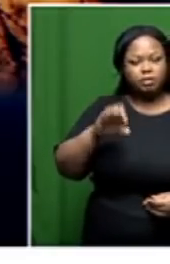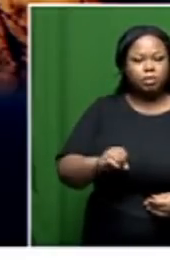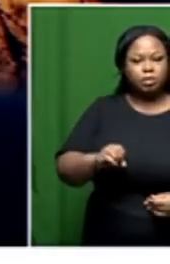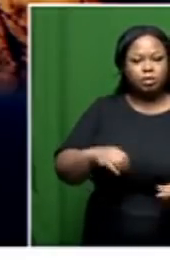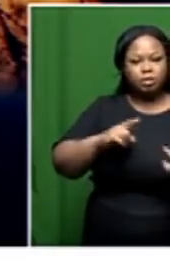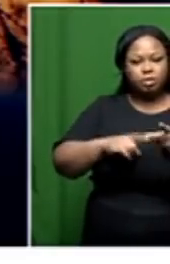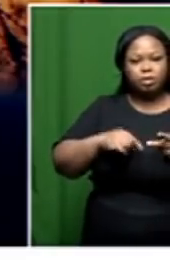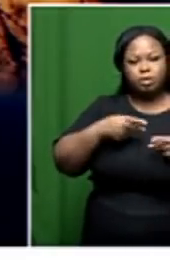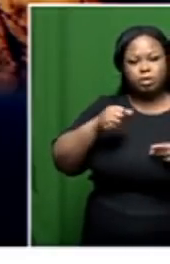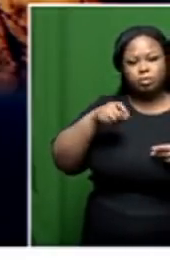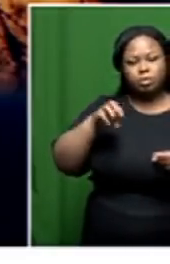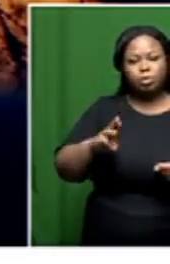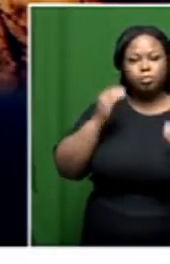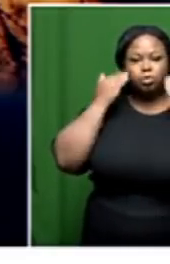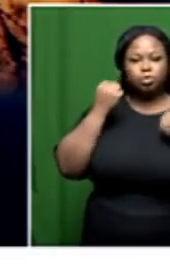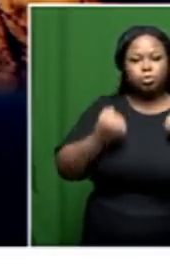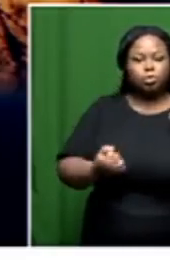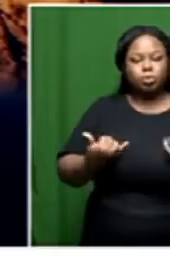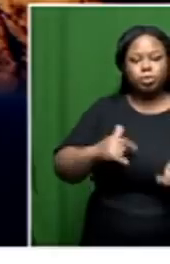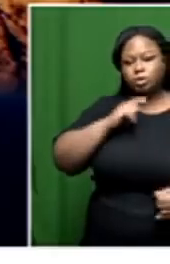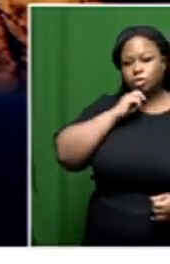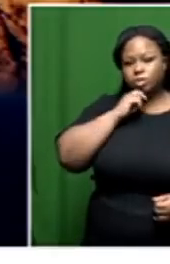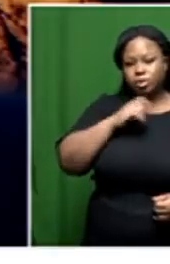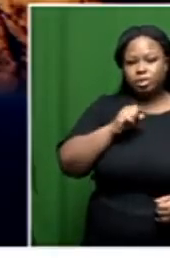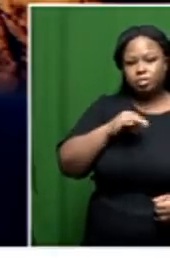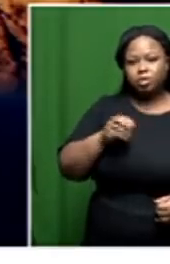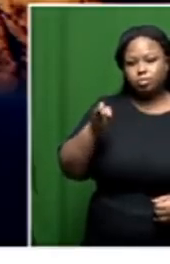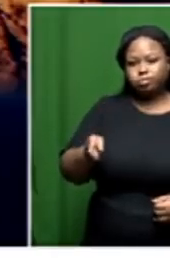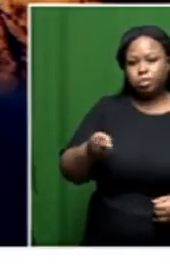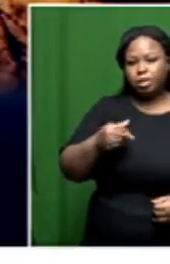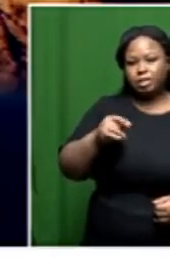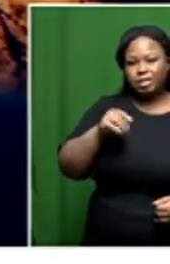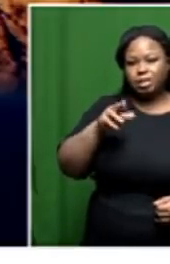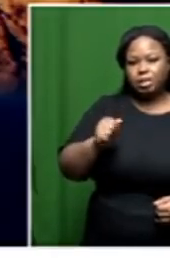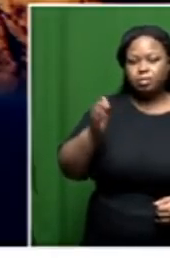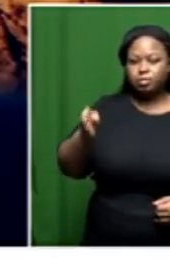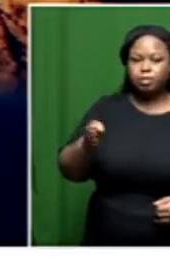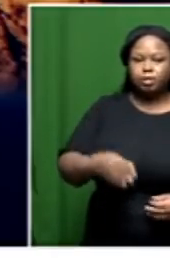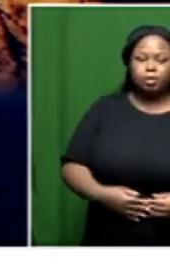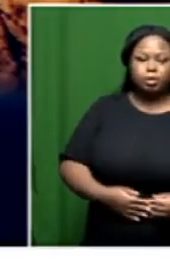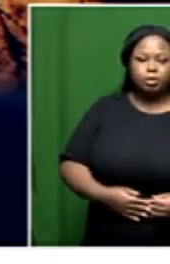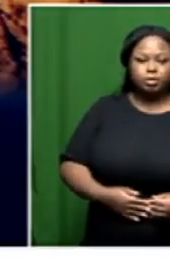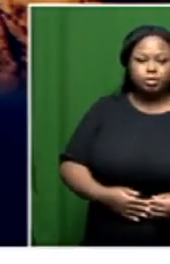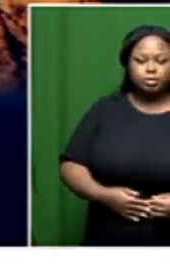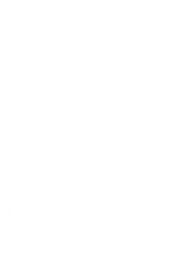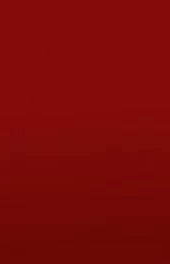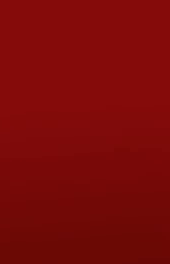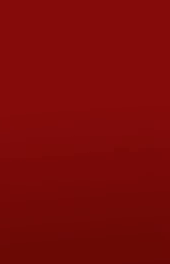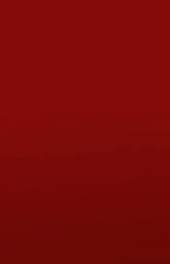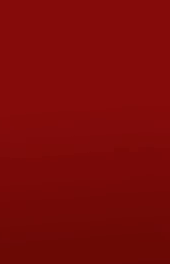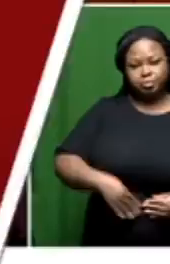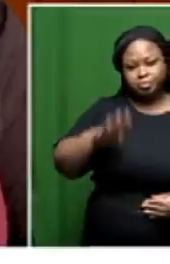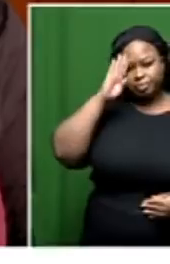in the Hillbrow Magistrate's Court this morning, and that's where our reporter Hasina Gori is following that story for us. Hasina,